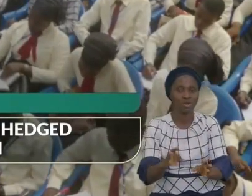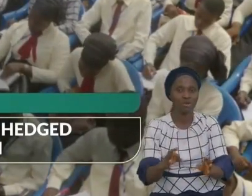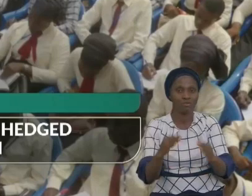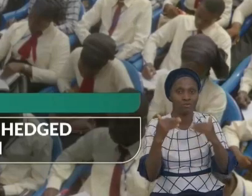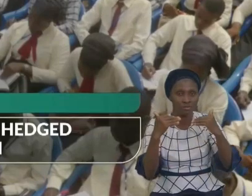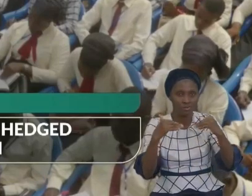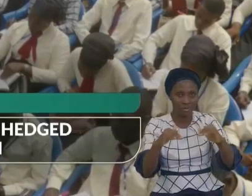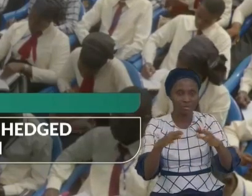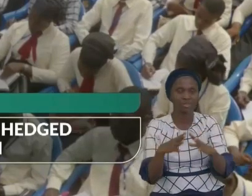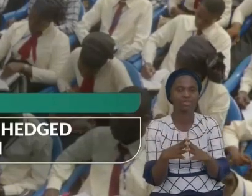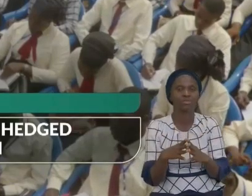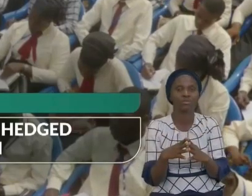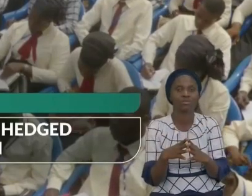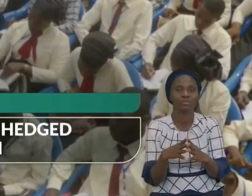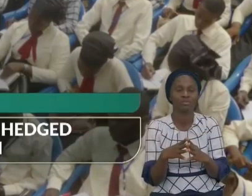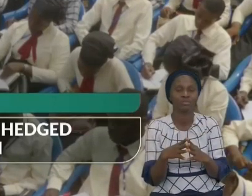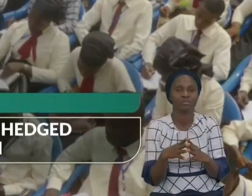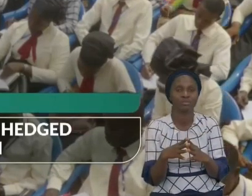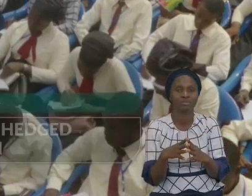I have some references here.